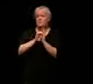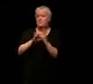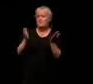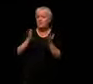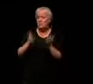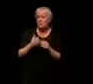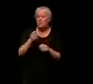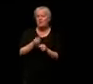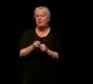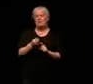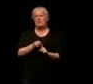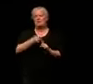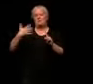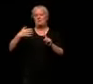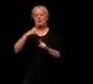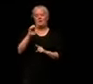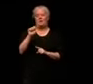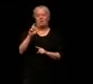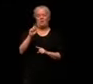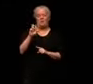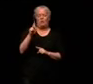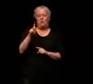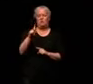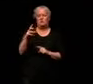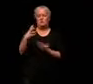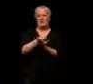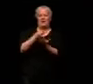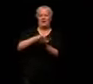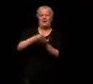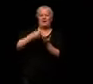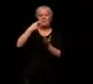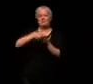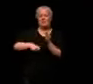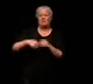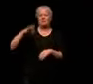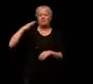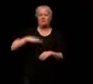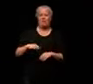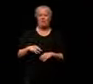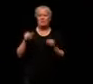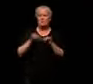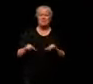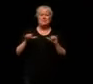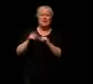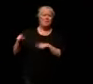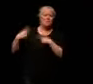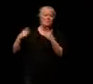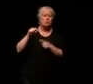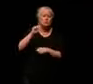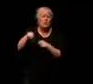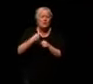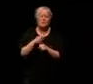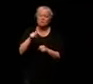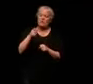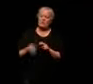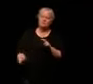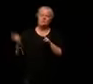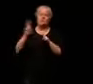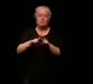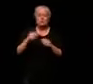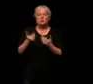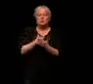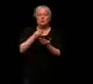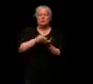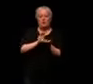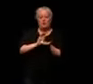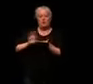earned income tax credit. It has not increased over 20 years. It's time to put more money in